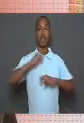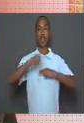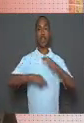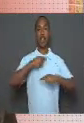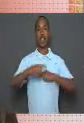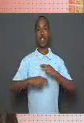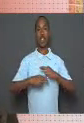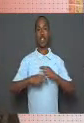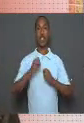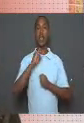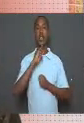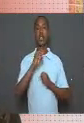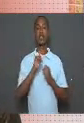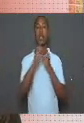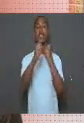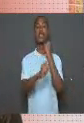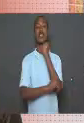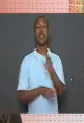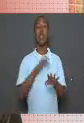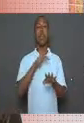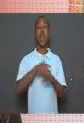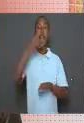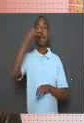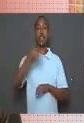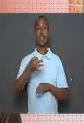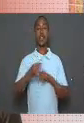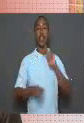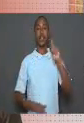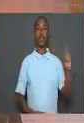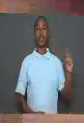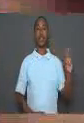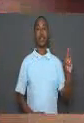reaction is based on the limiting reactant.